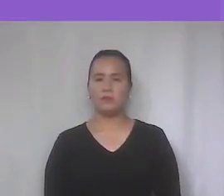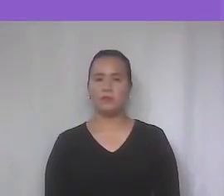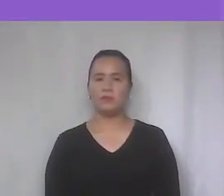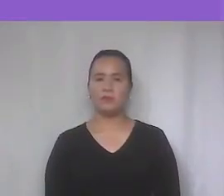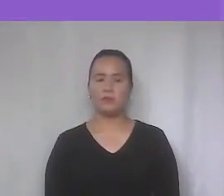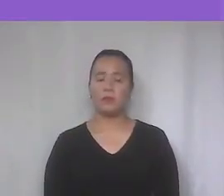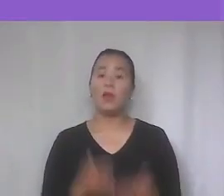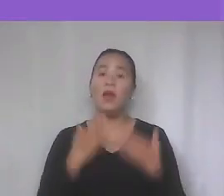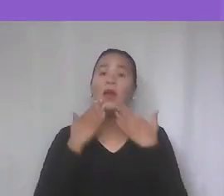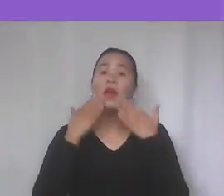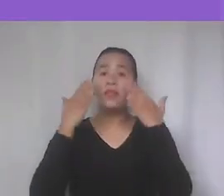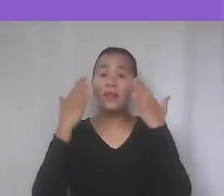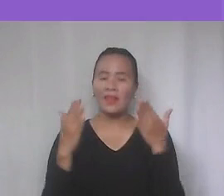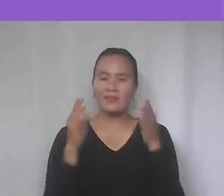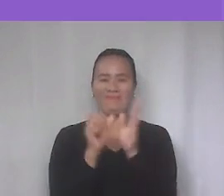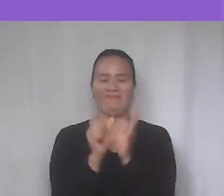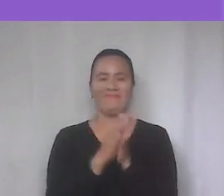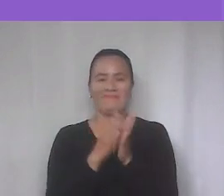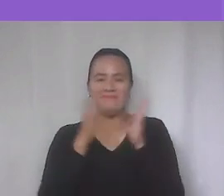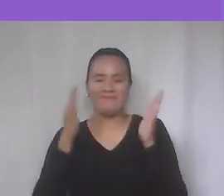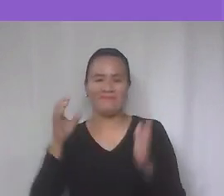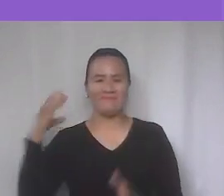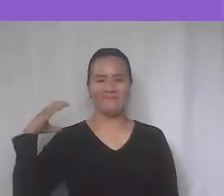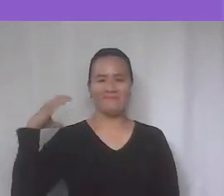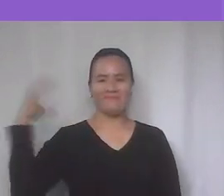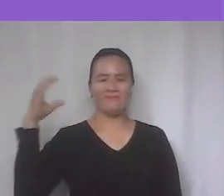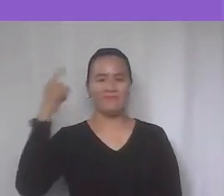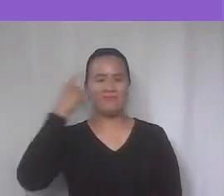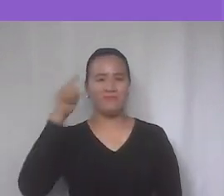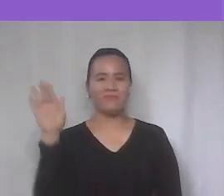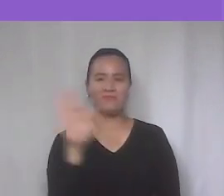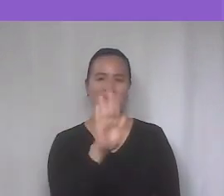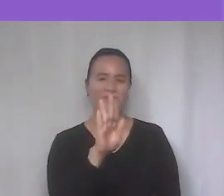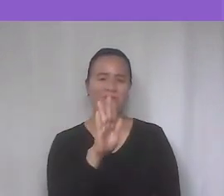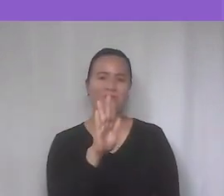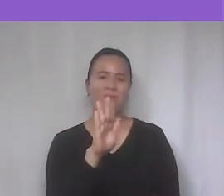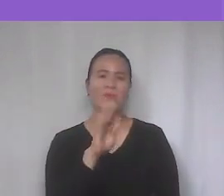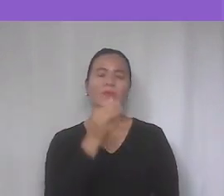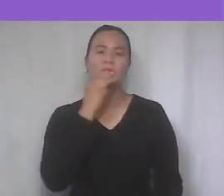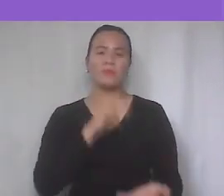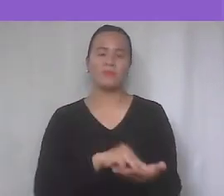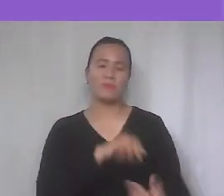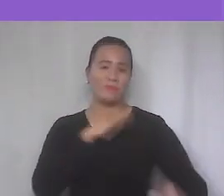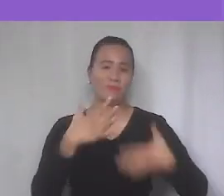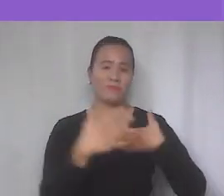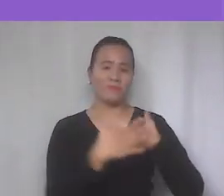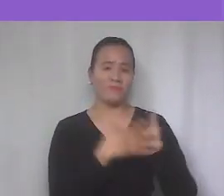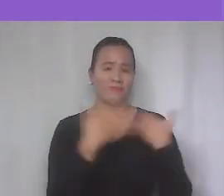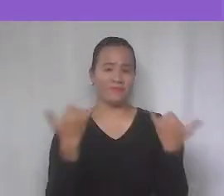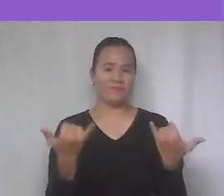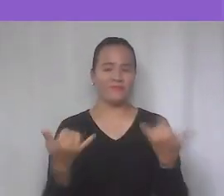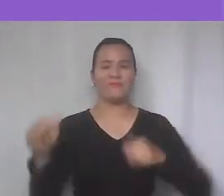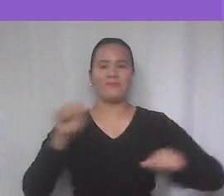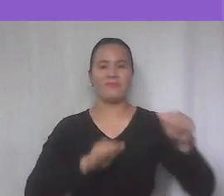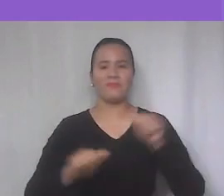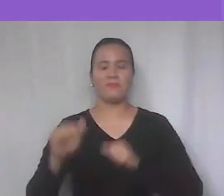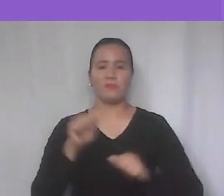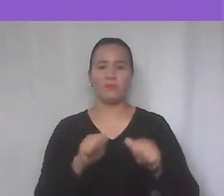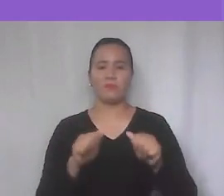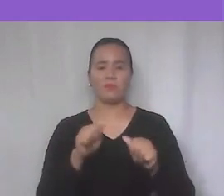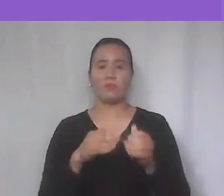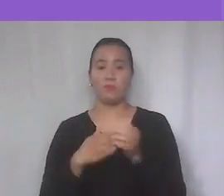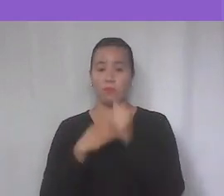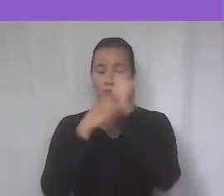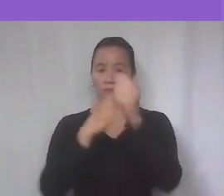Thank you so much, Chief Tuginayo, for your message and for gracing this event. Let us now dive into our first